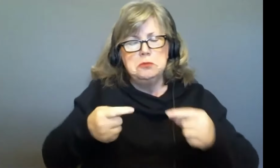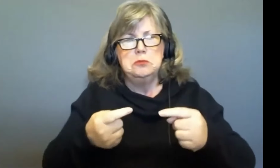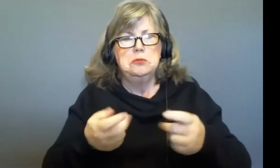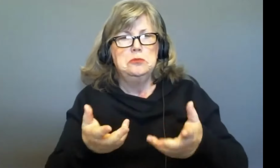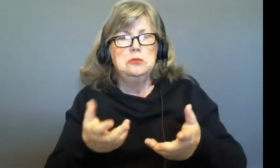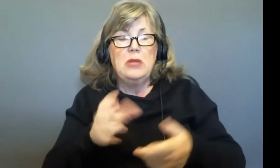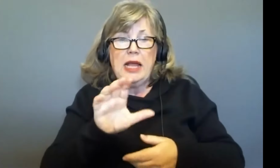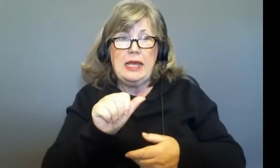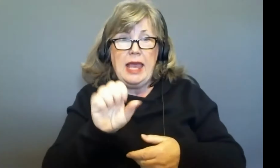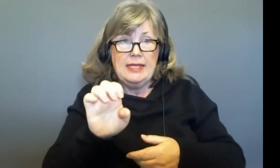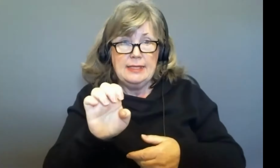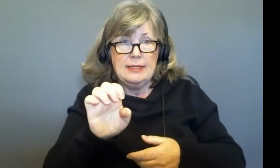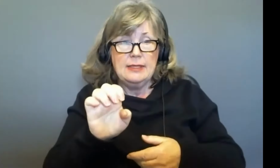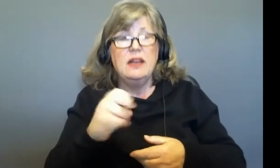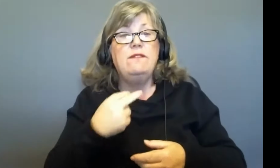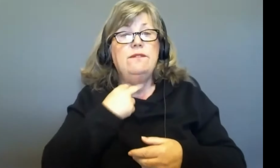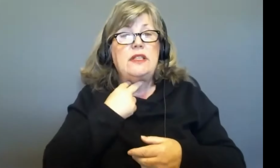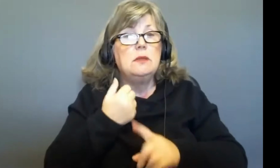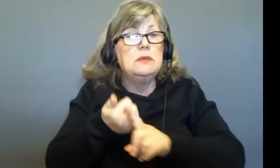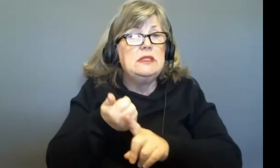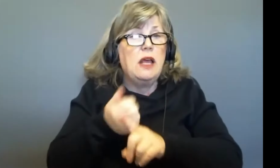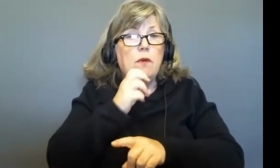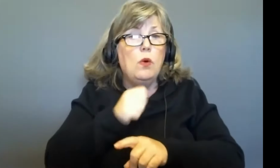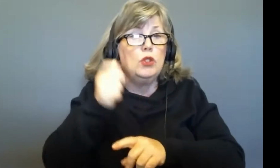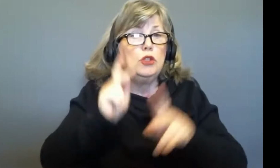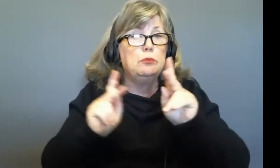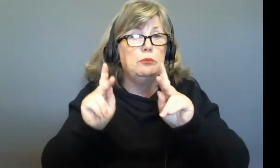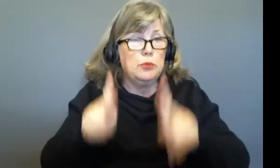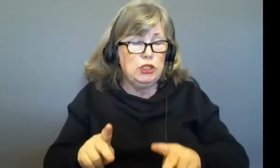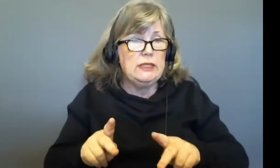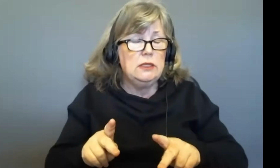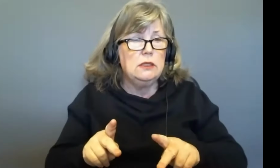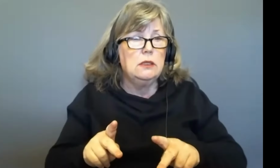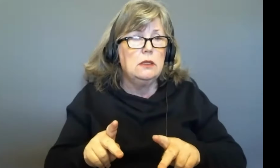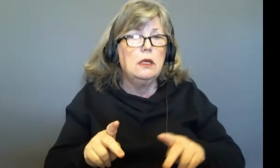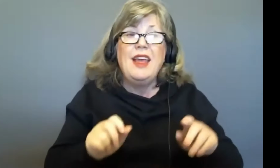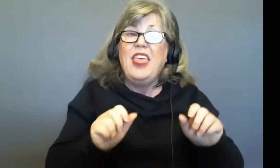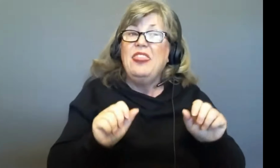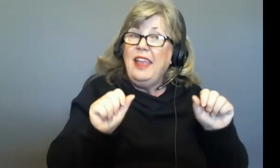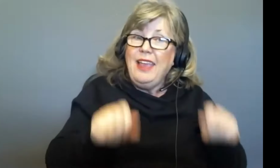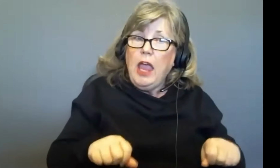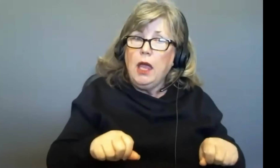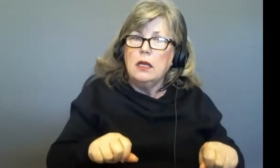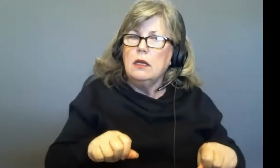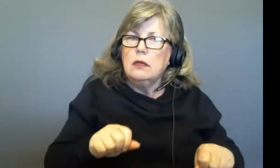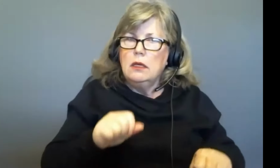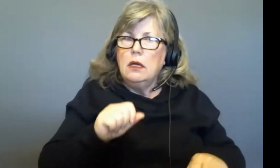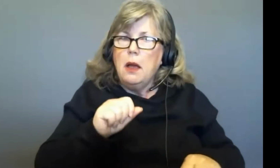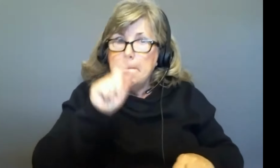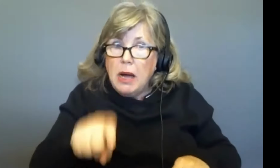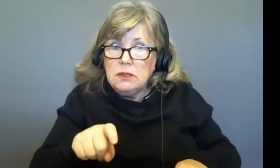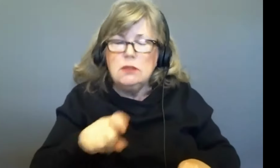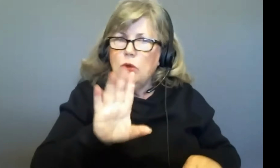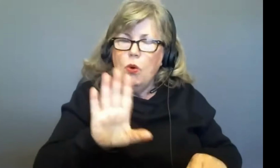the victim is an older person, they can, and they're not obligated, they can look at